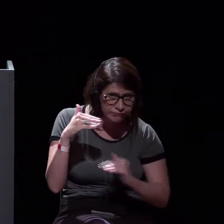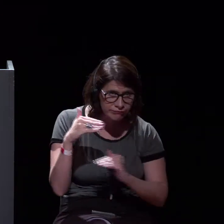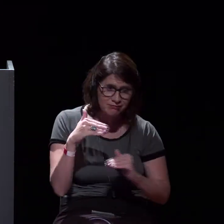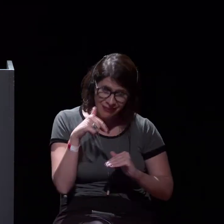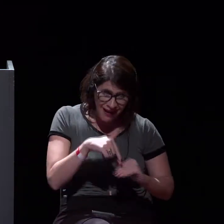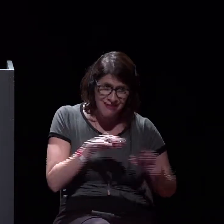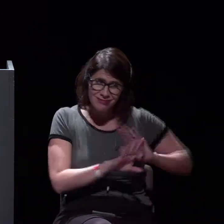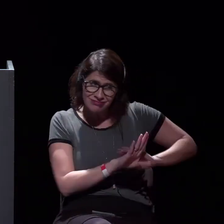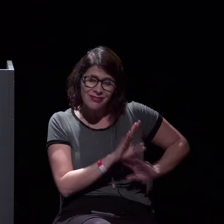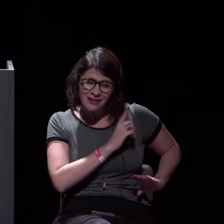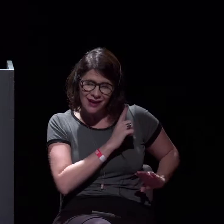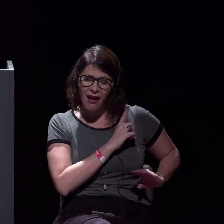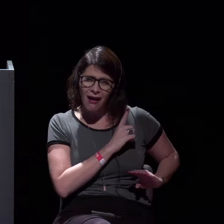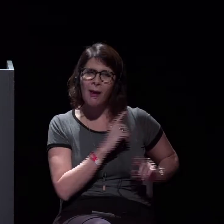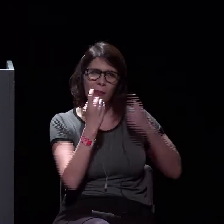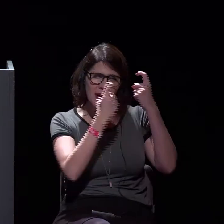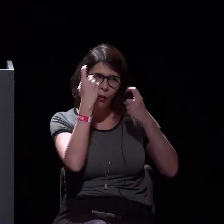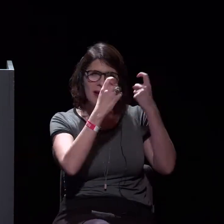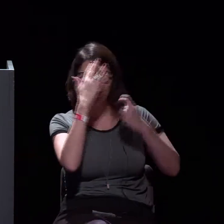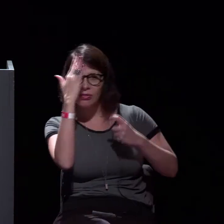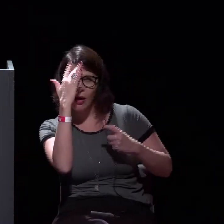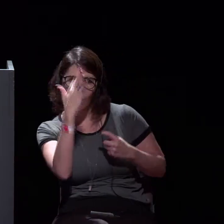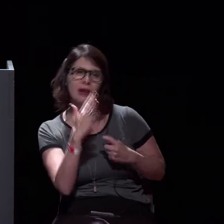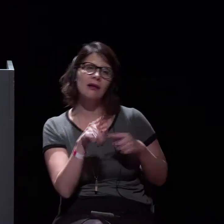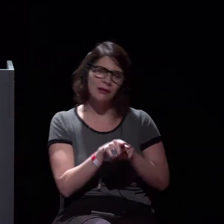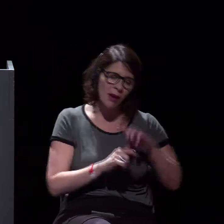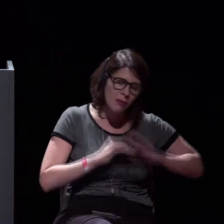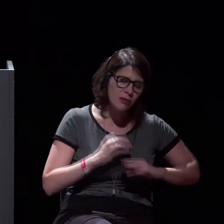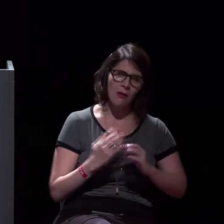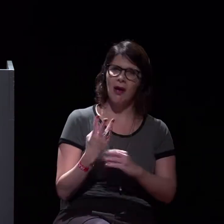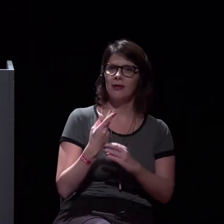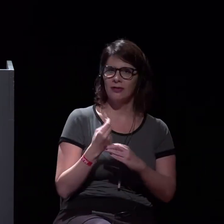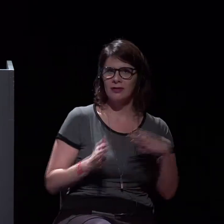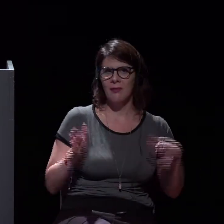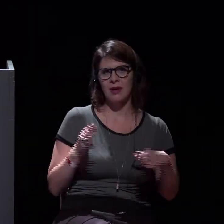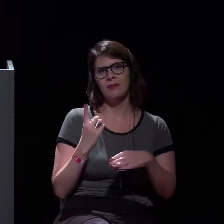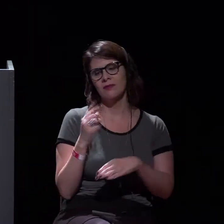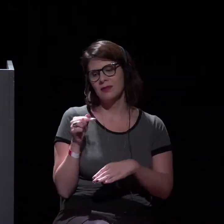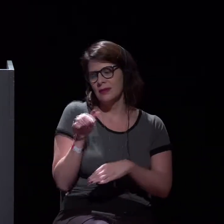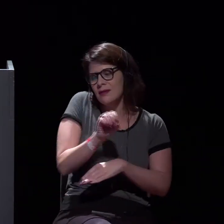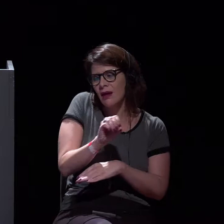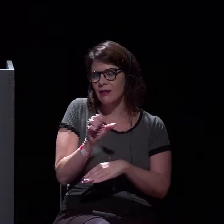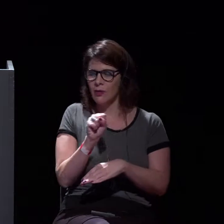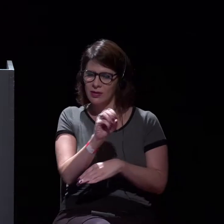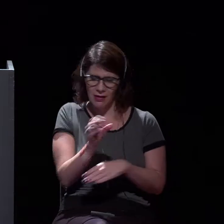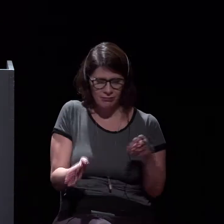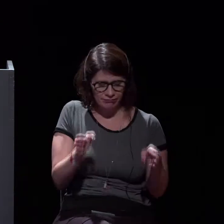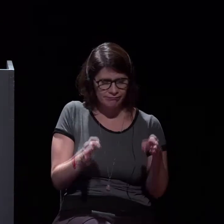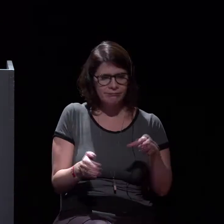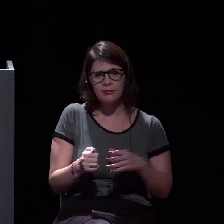the 1960s and 80s, which marks specific concerns such as the shift from the logic of space to the logic of